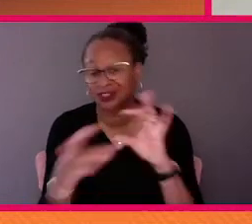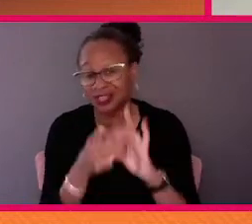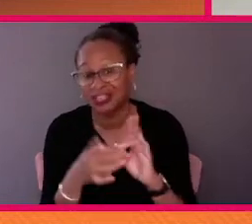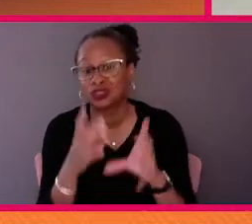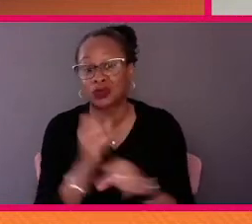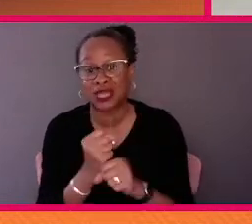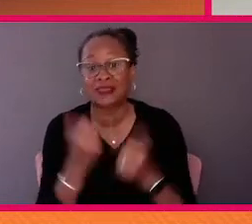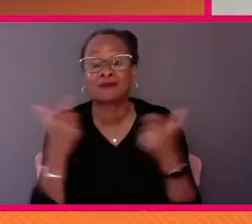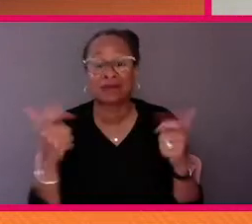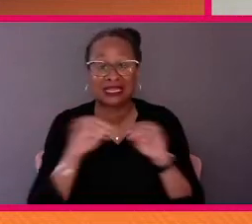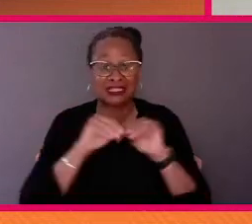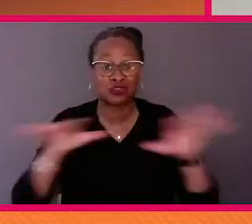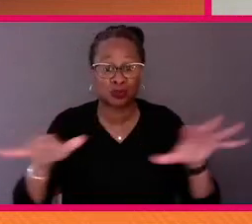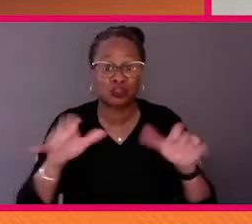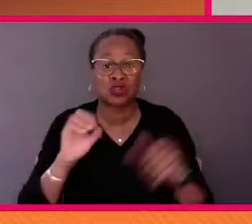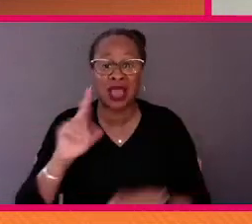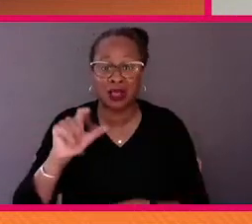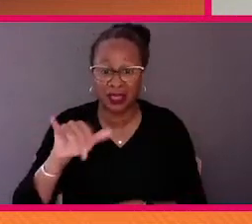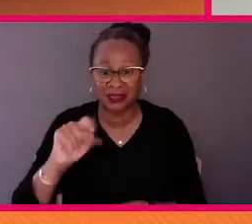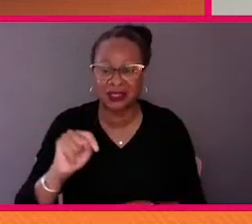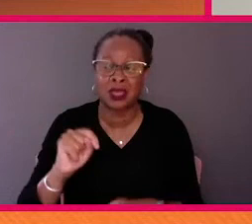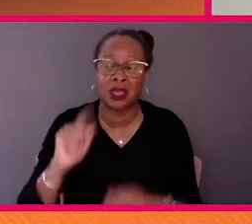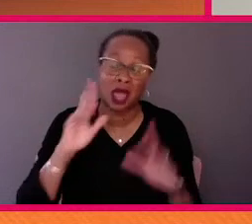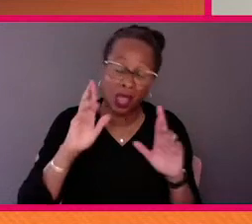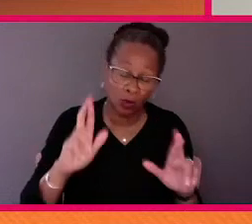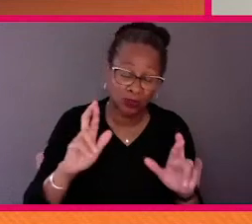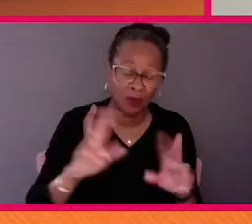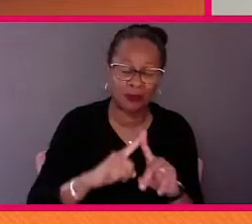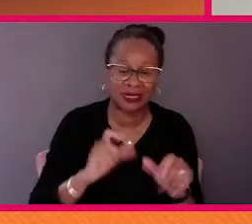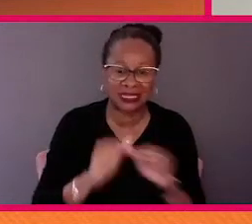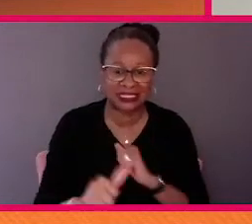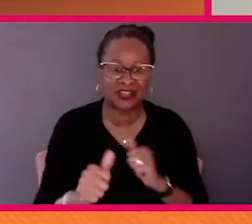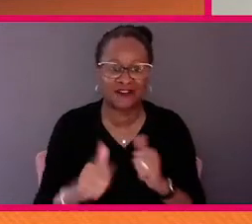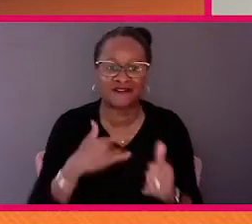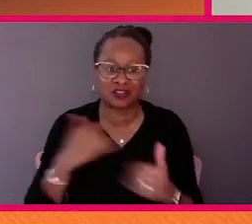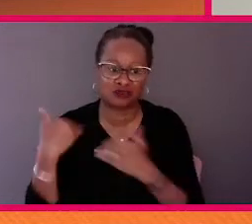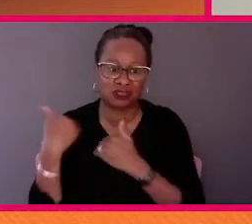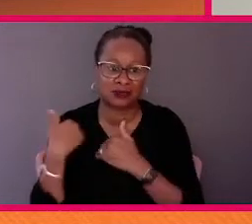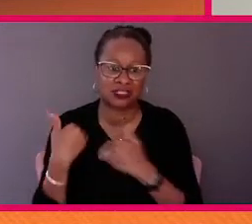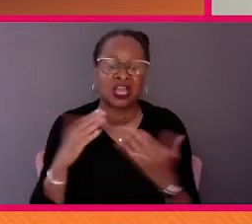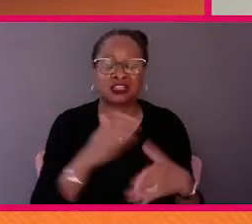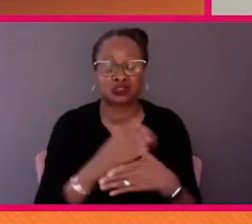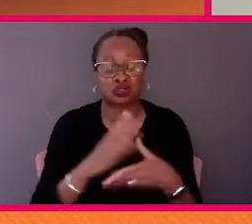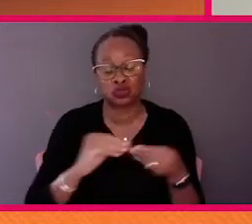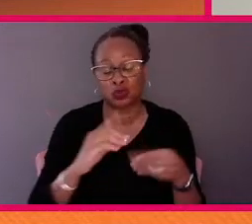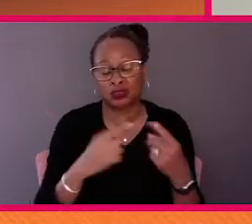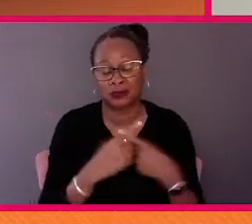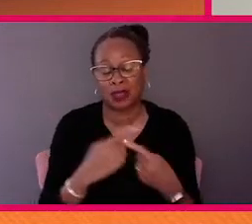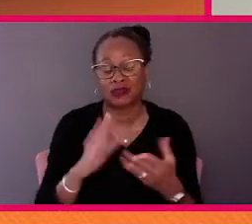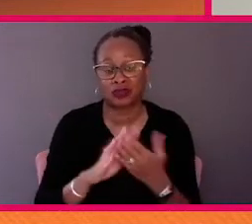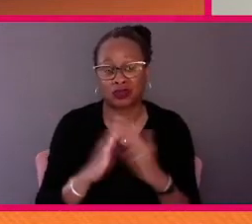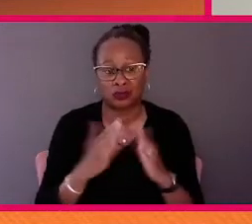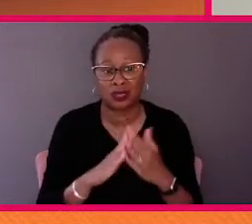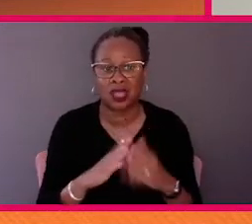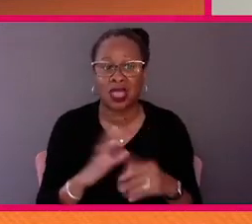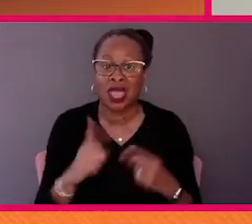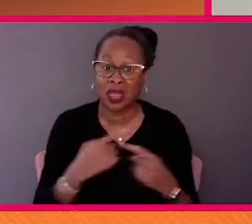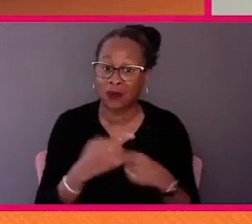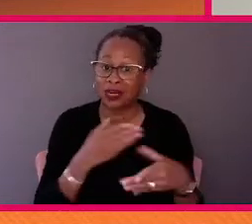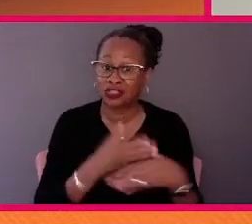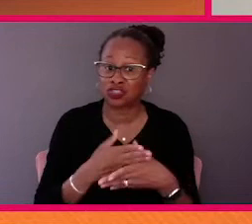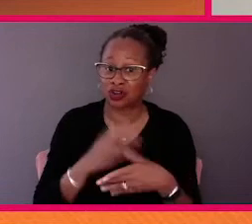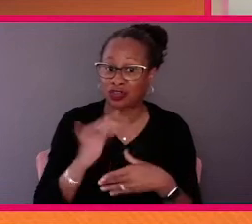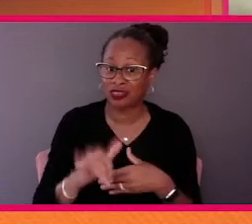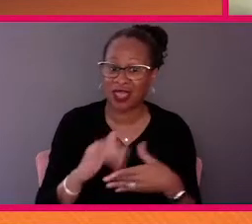outlets? I hope so. But I still feel a responsibility to tell stories about the community. And when I'm telling them, I do feel an added responsibility to the